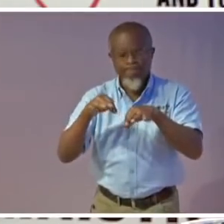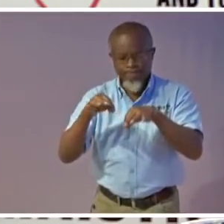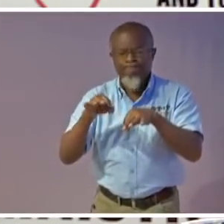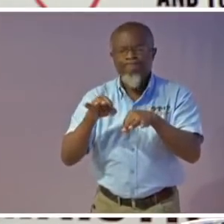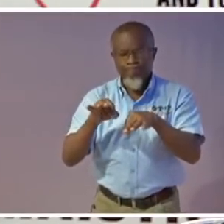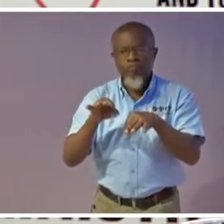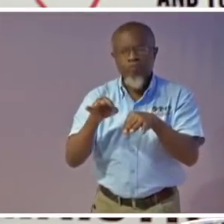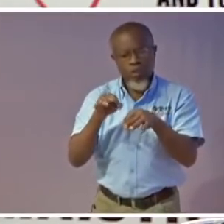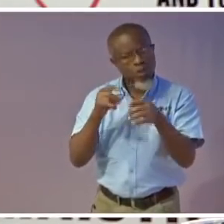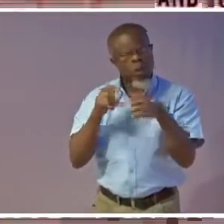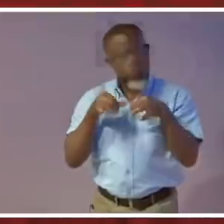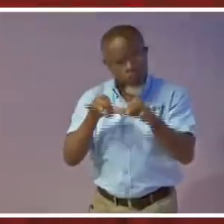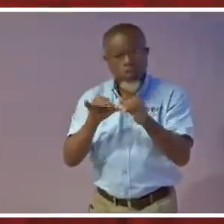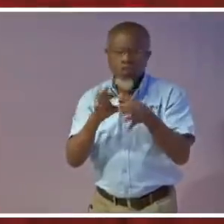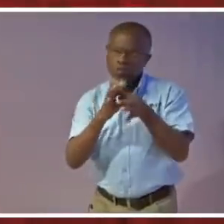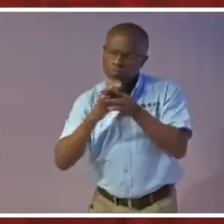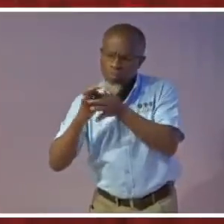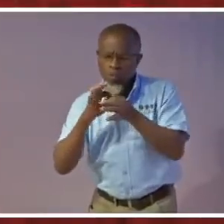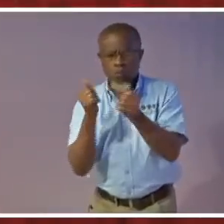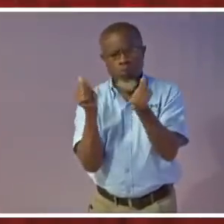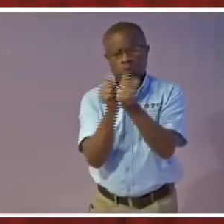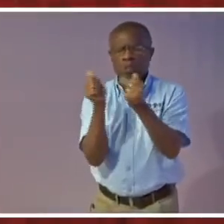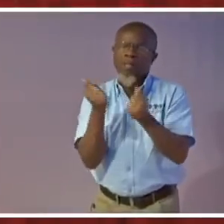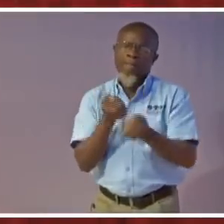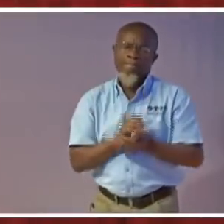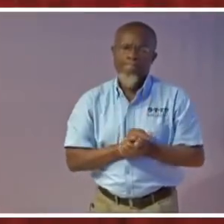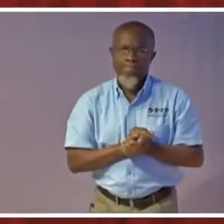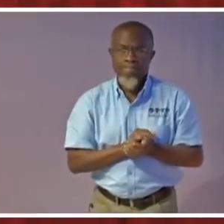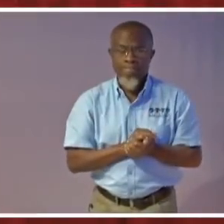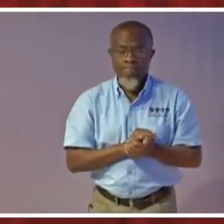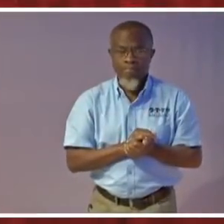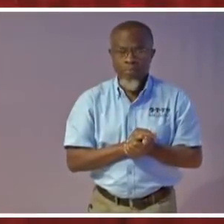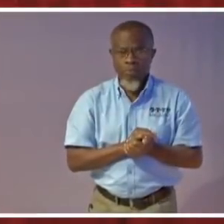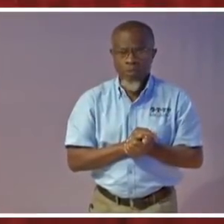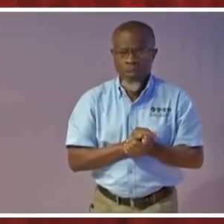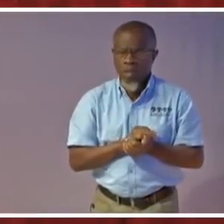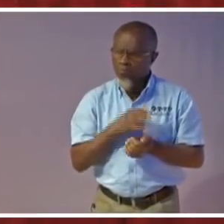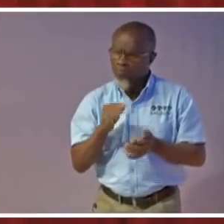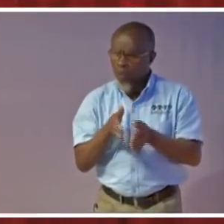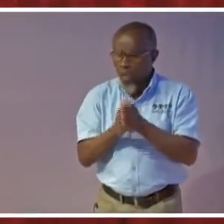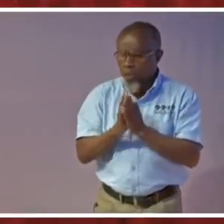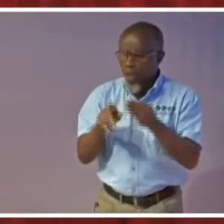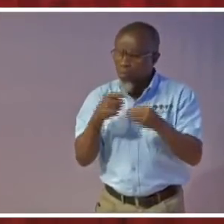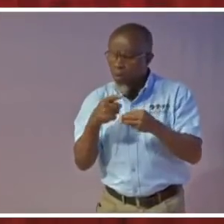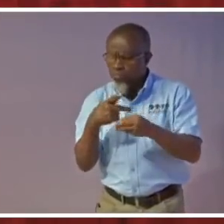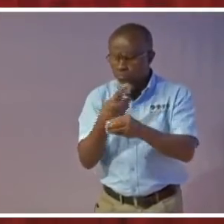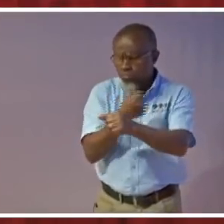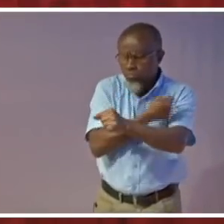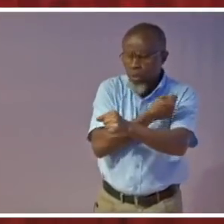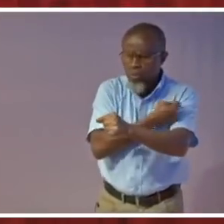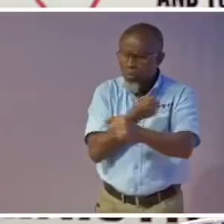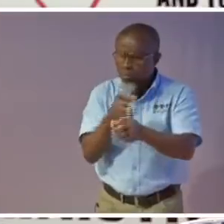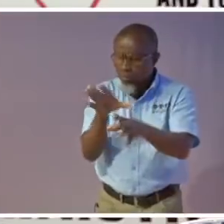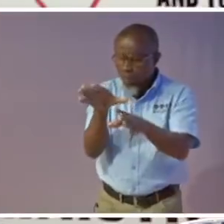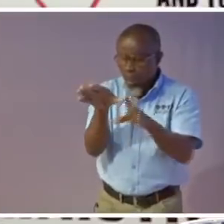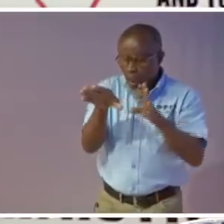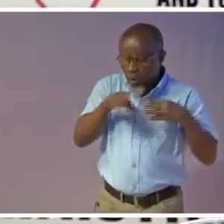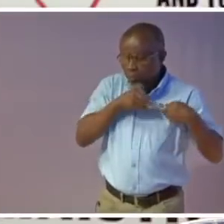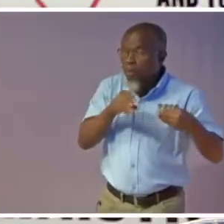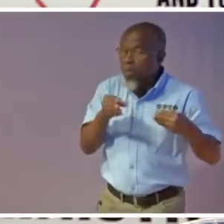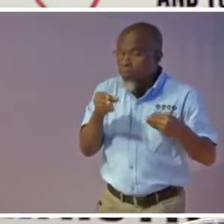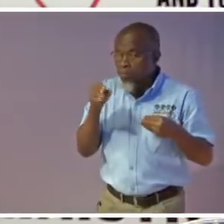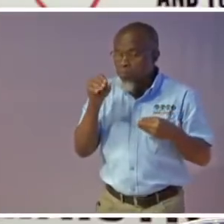you very much, Minister, for that. Oh, sorry. They asked about uptake of vaccines. Yes, sorry. Yes. So